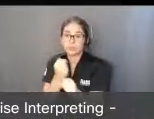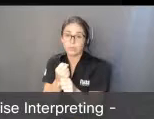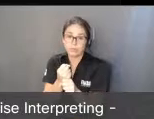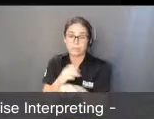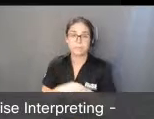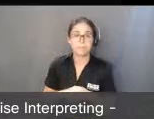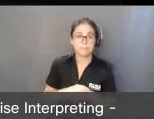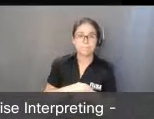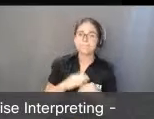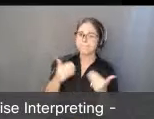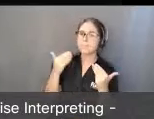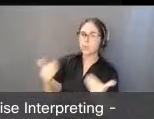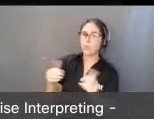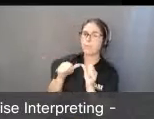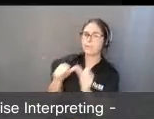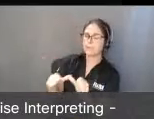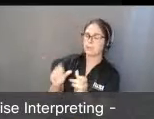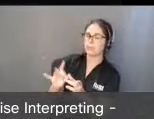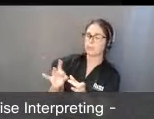Go ahead, Joanne. Okay.